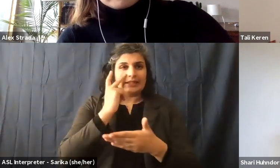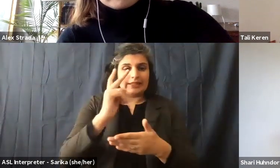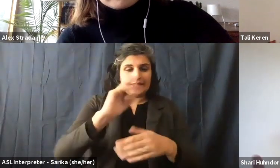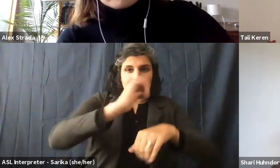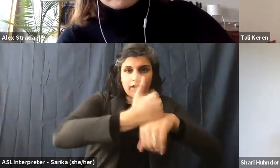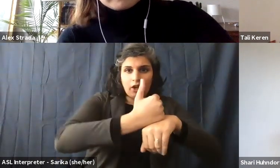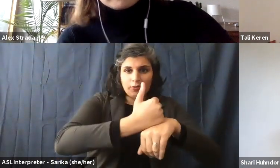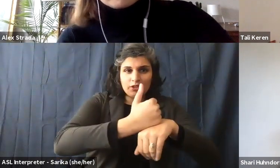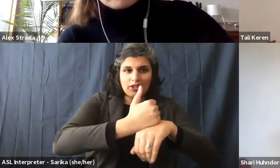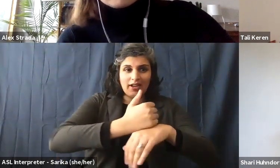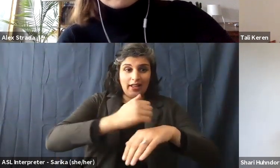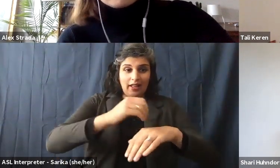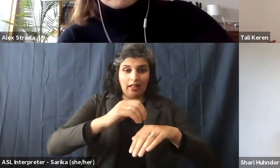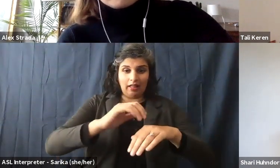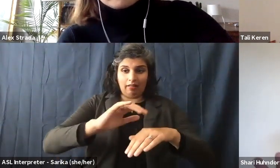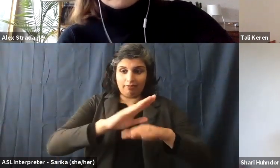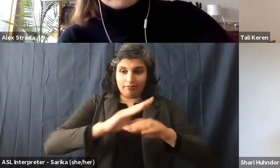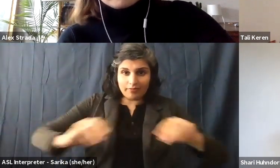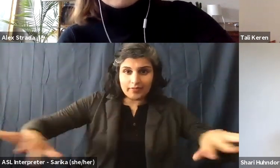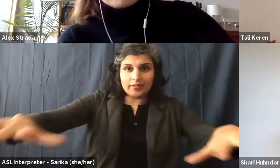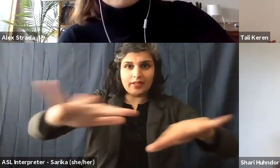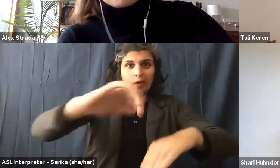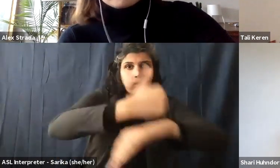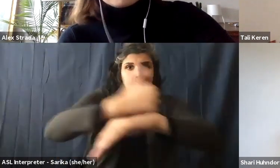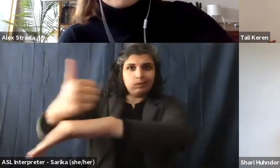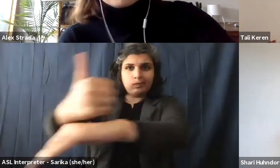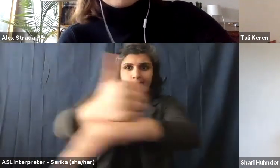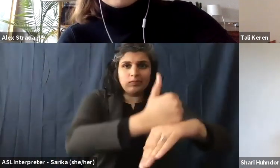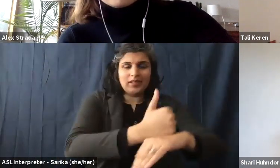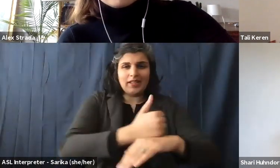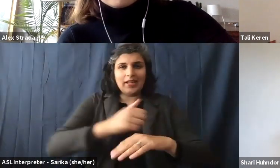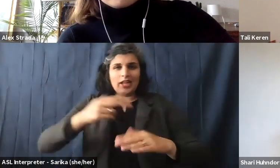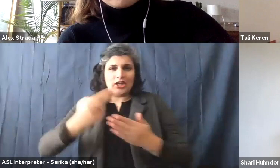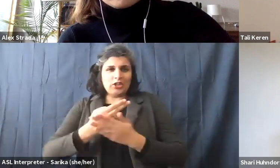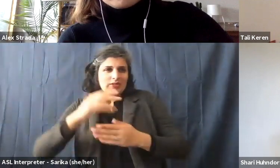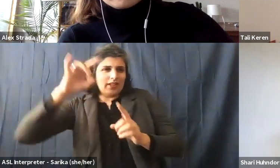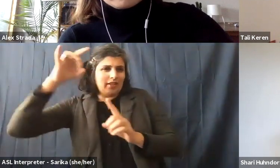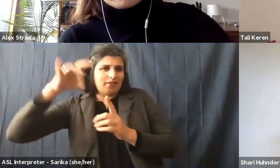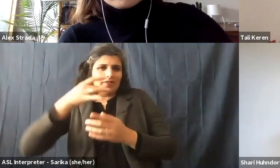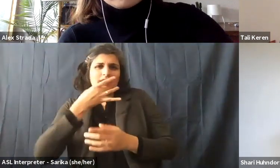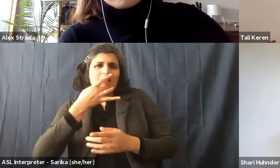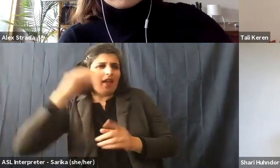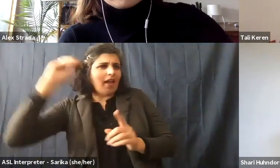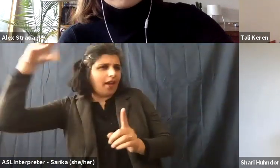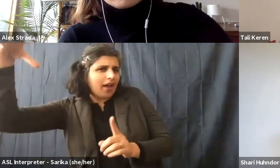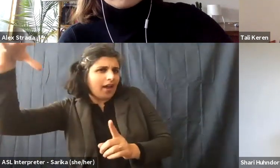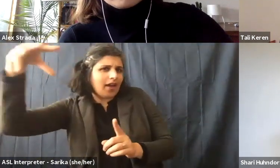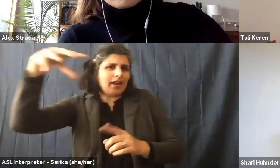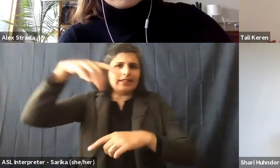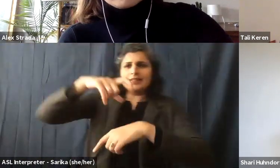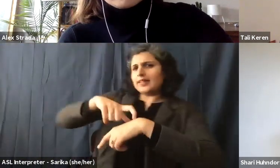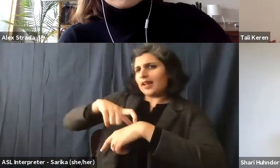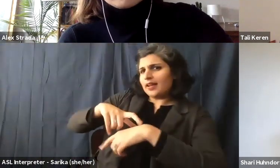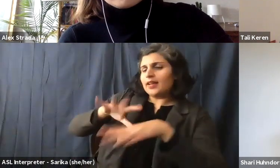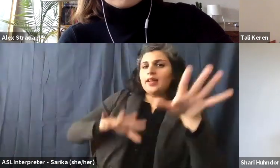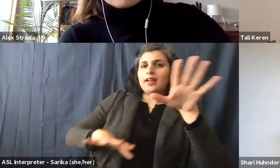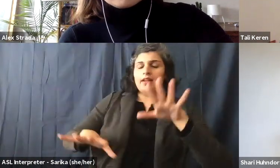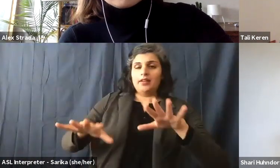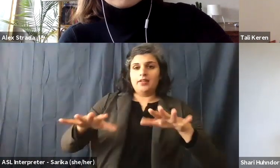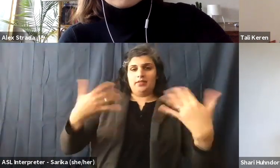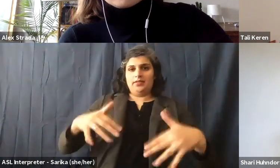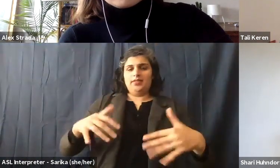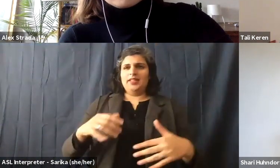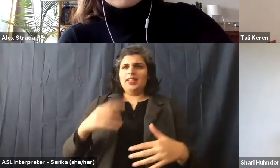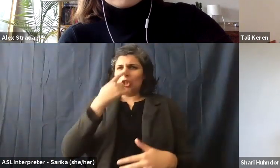field and sort of the use of light and time and so on was so visually striking. And it was almost surreal,